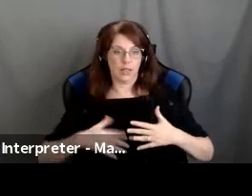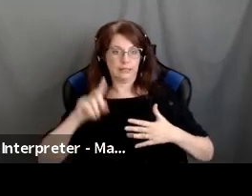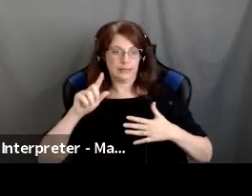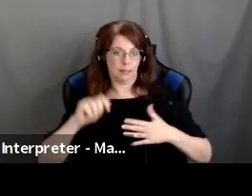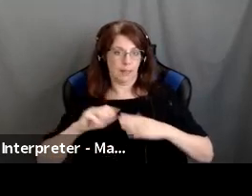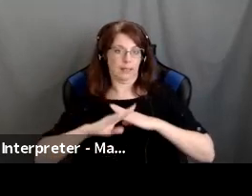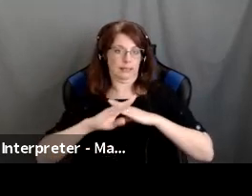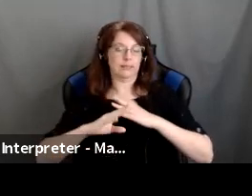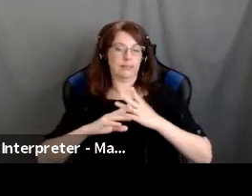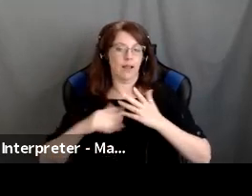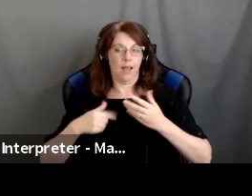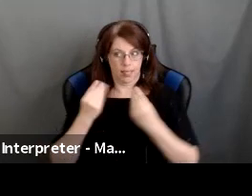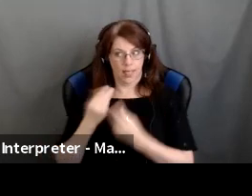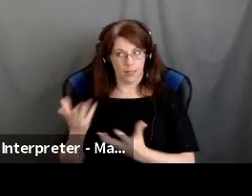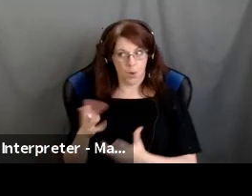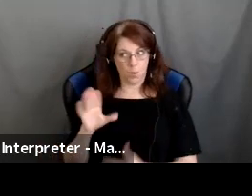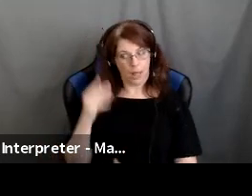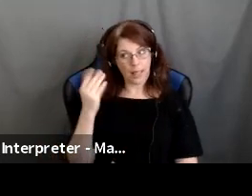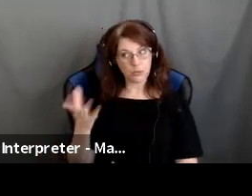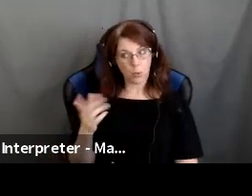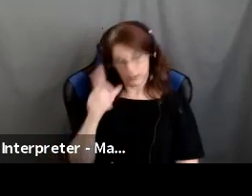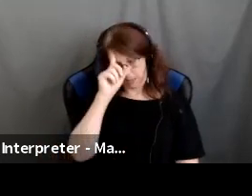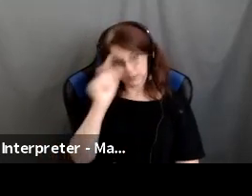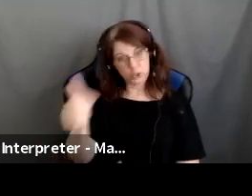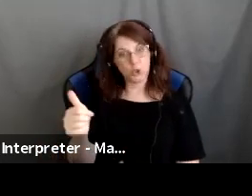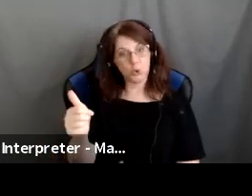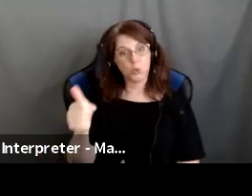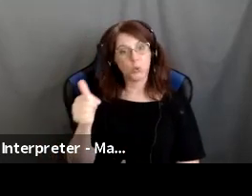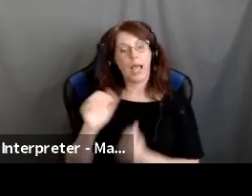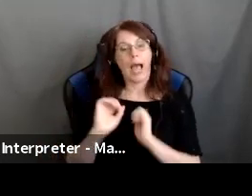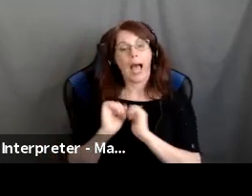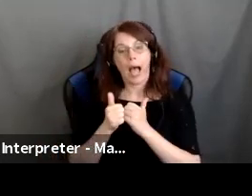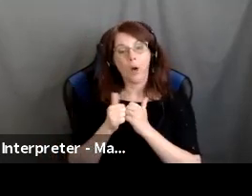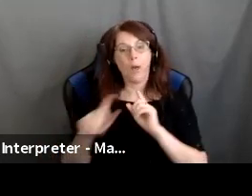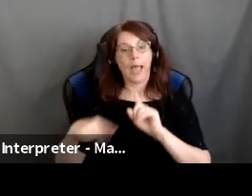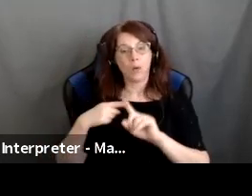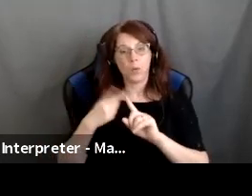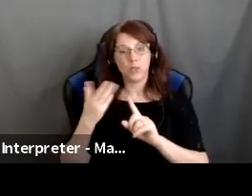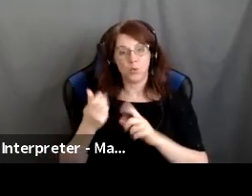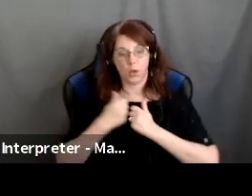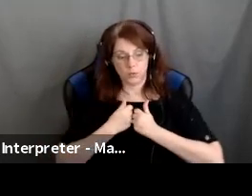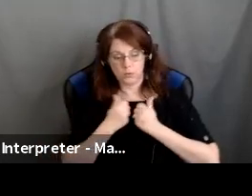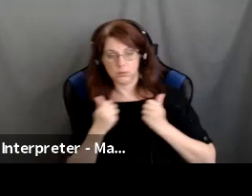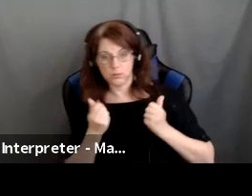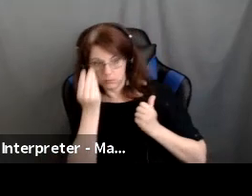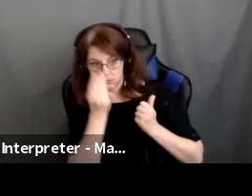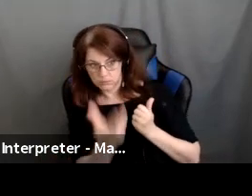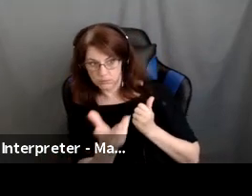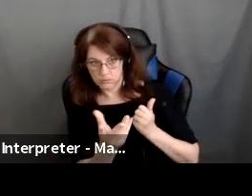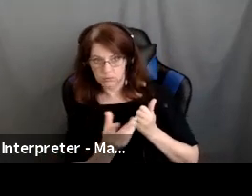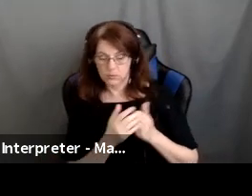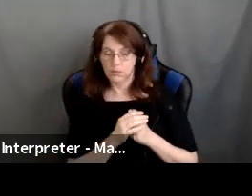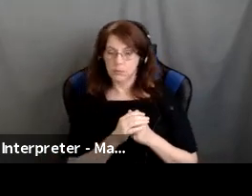disabilities, I let them know, hey, it is completely up to you as to how and when you want to disclose that. But many times it